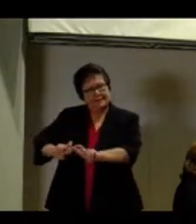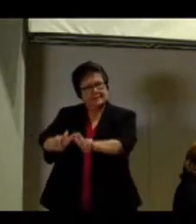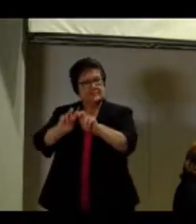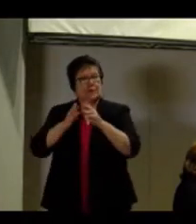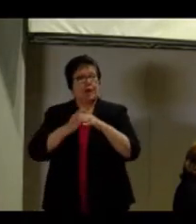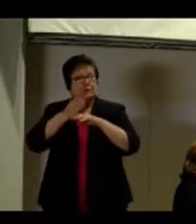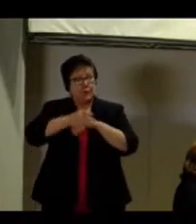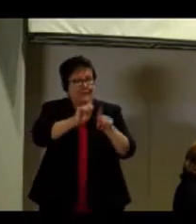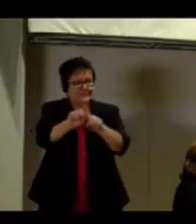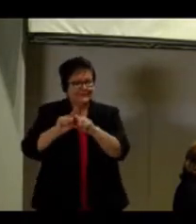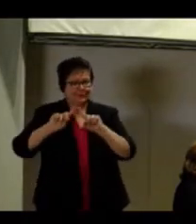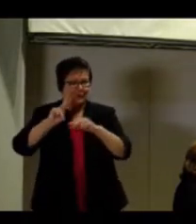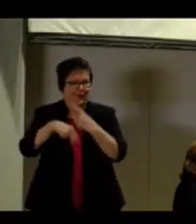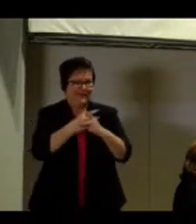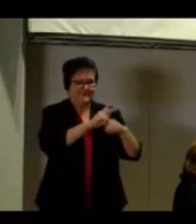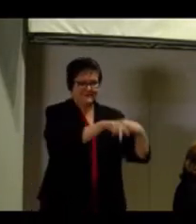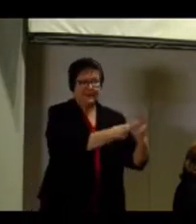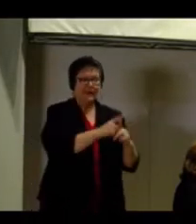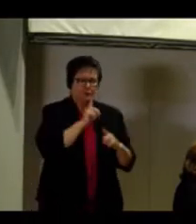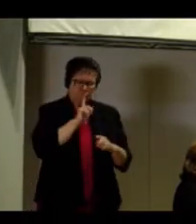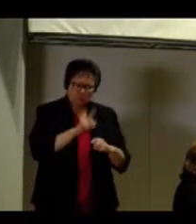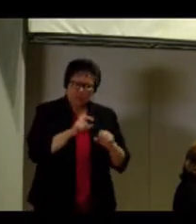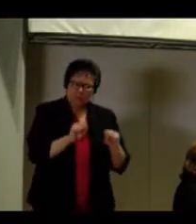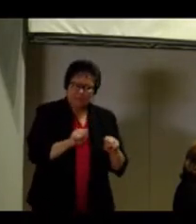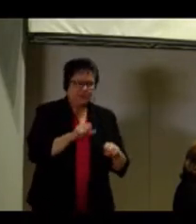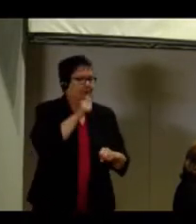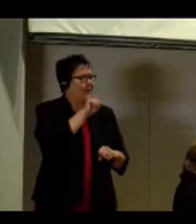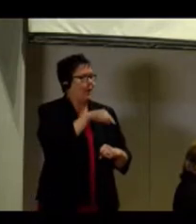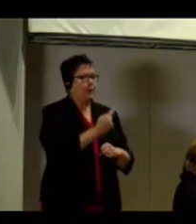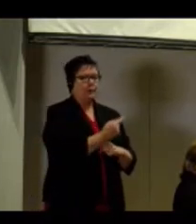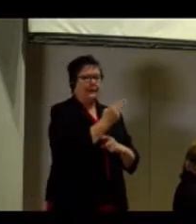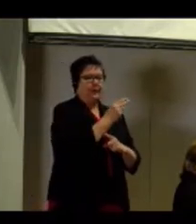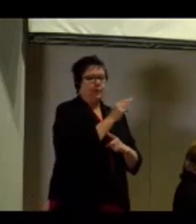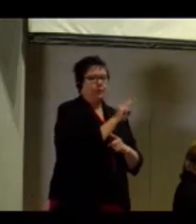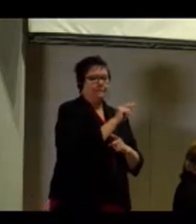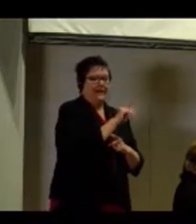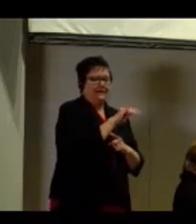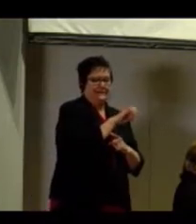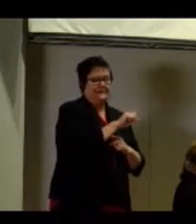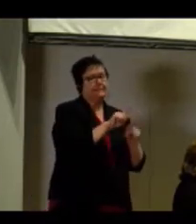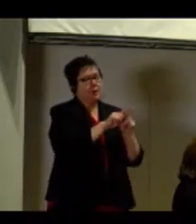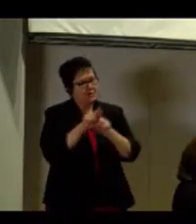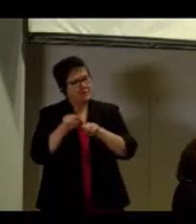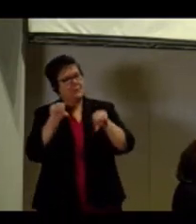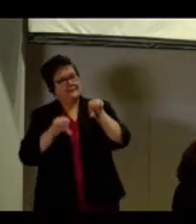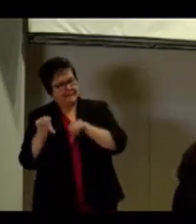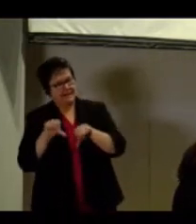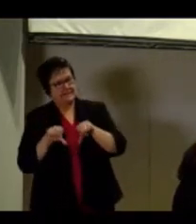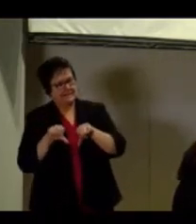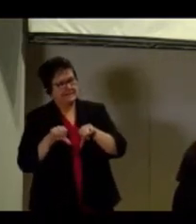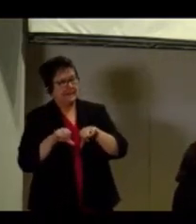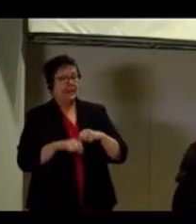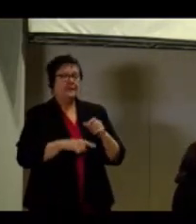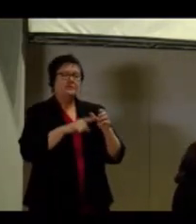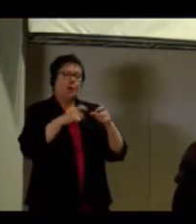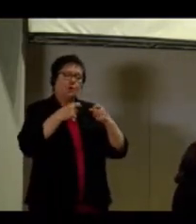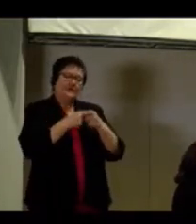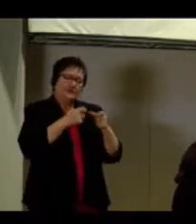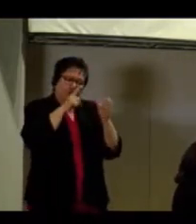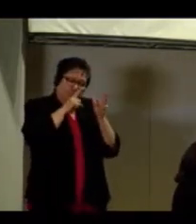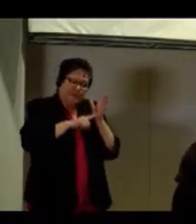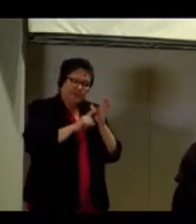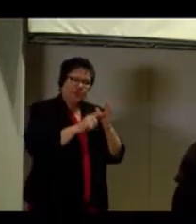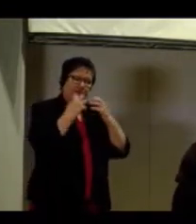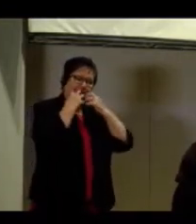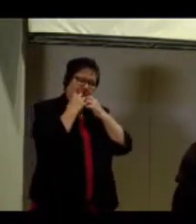material is where there's real potential, not just in the humanities, but in the sciences. And digital research is one of the value propositions that's